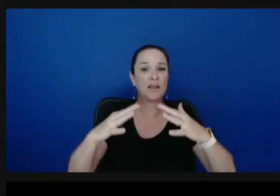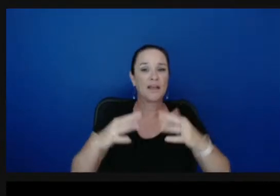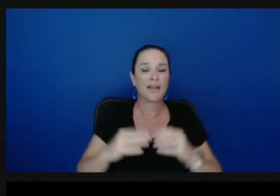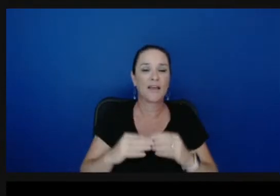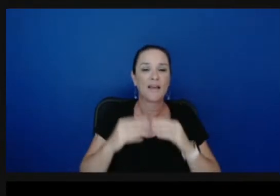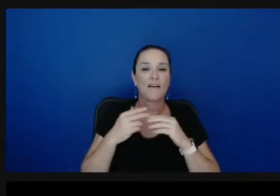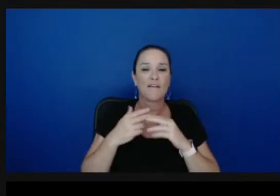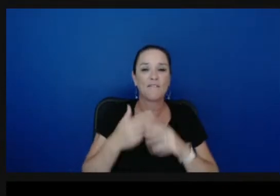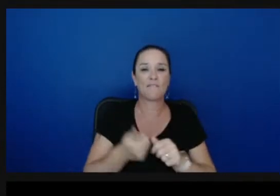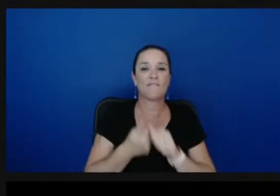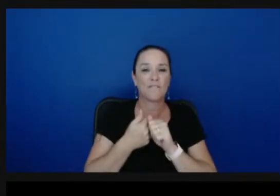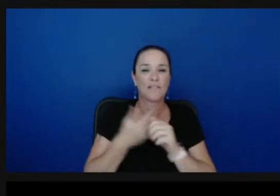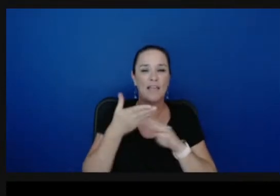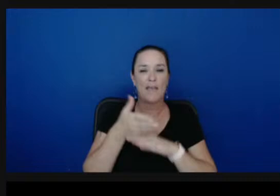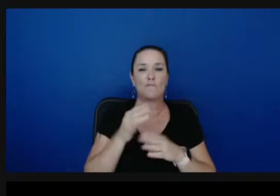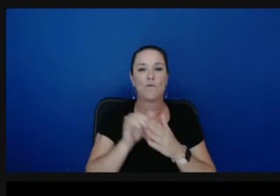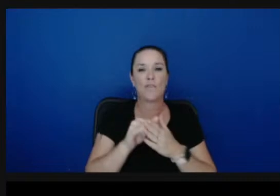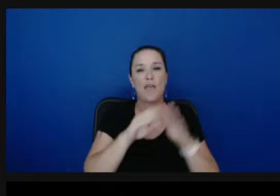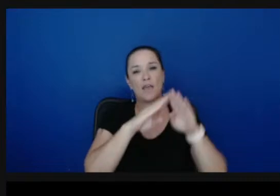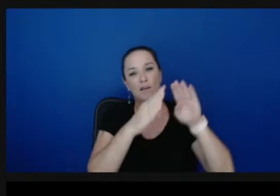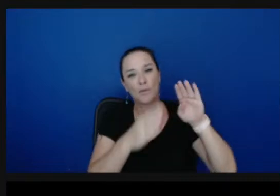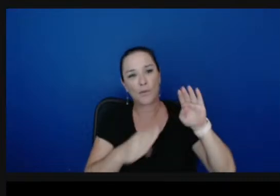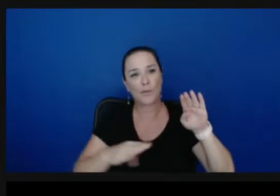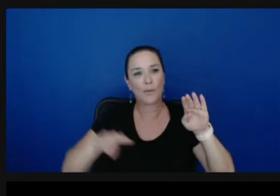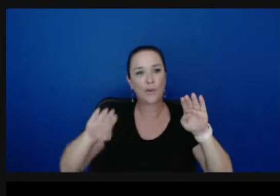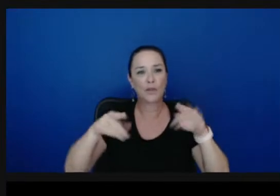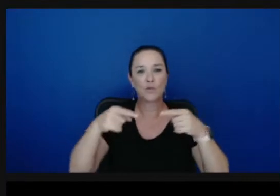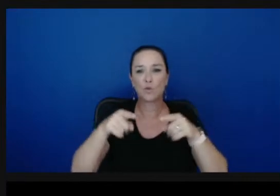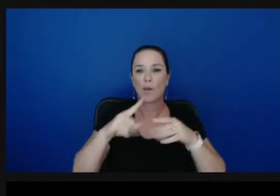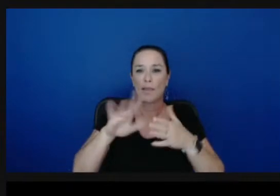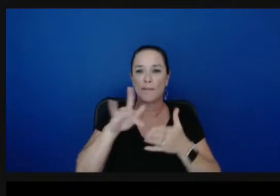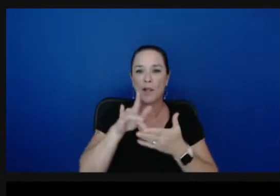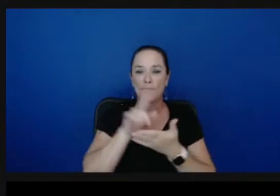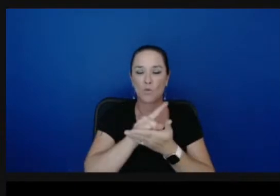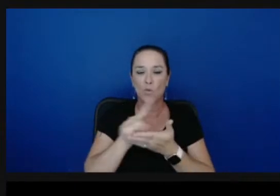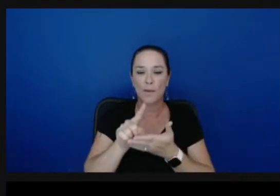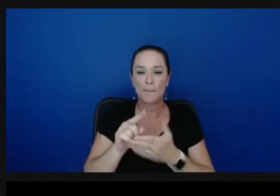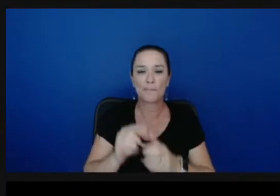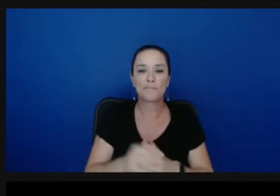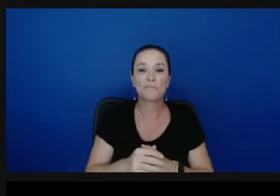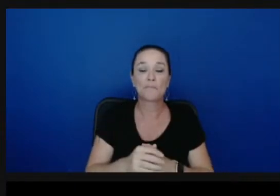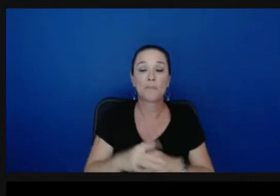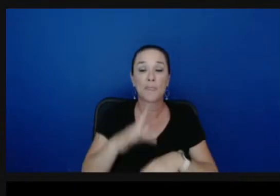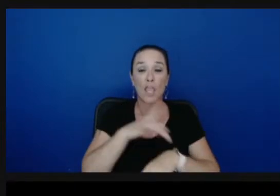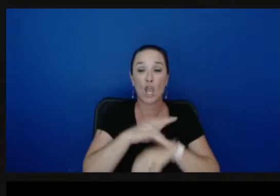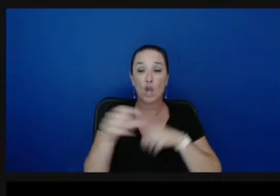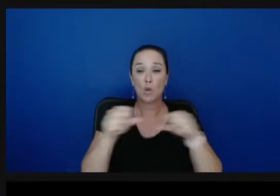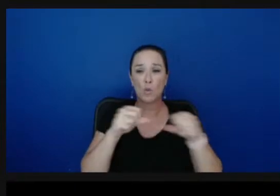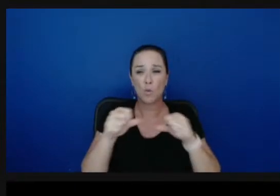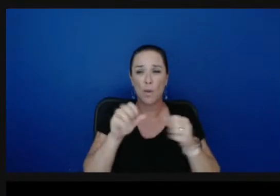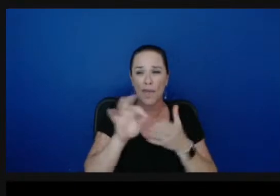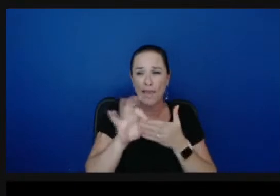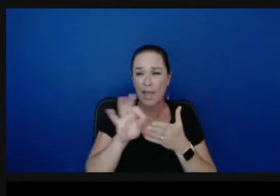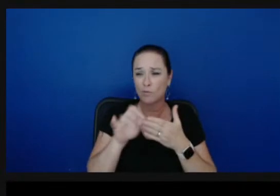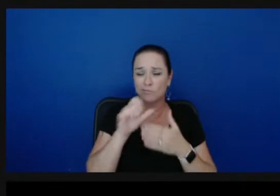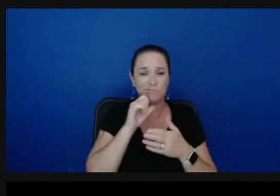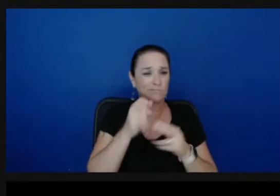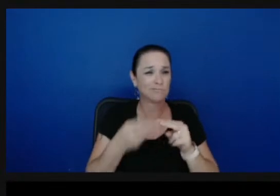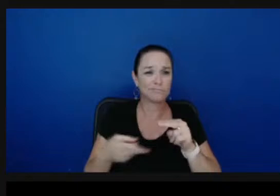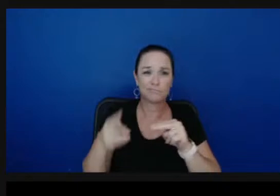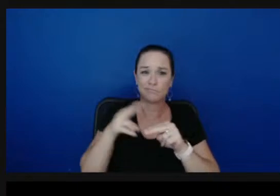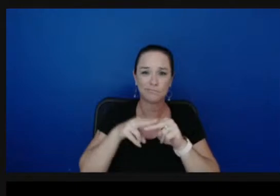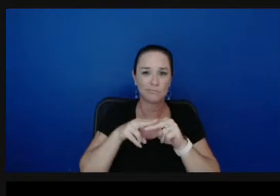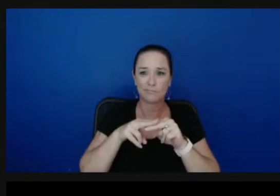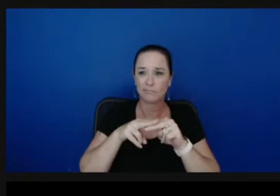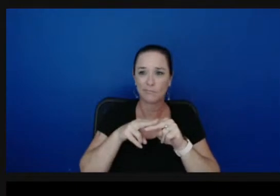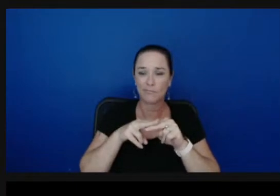that appears to have dominated the middle part of the week here. Earthquake counts have not yet increased commensurate with